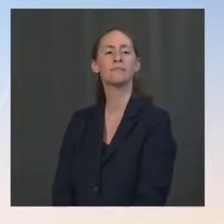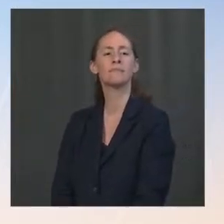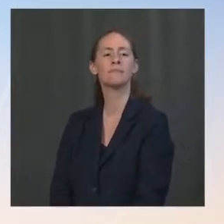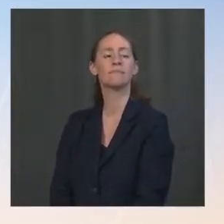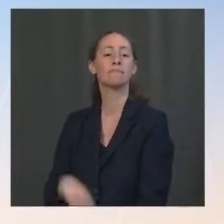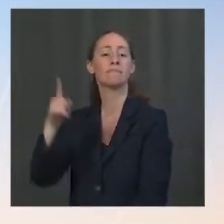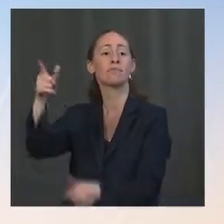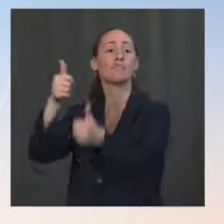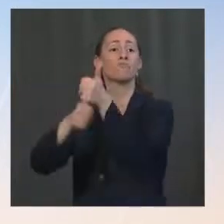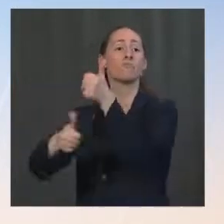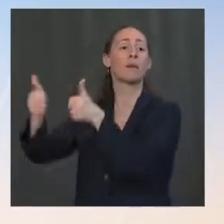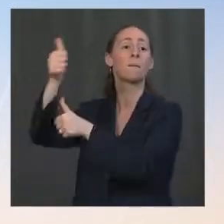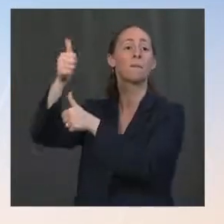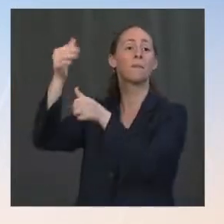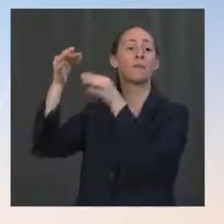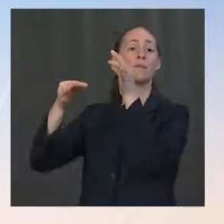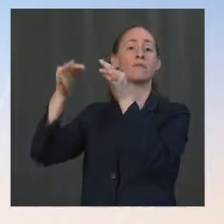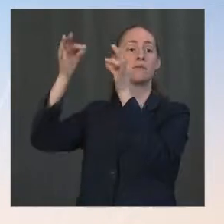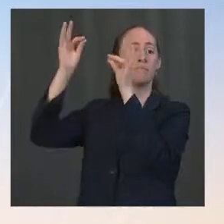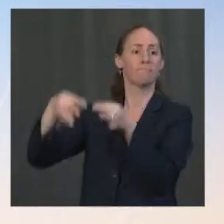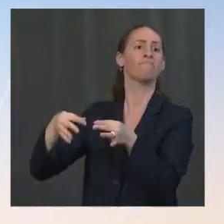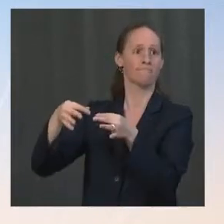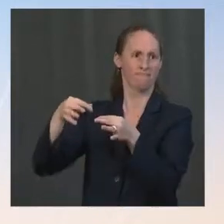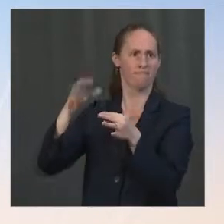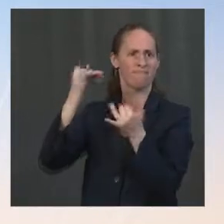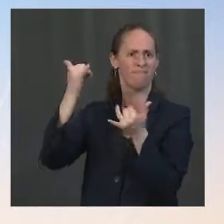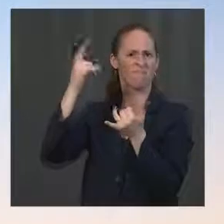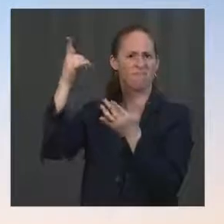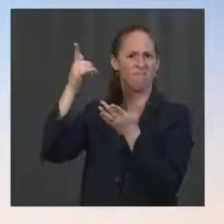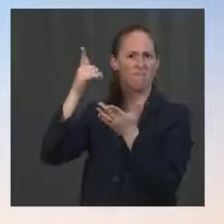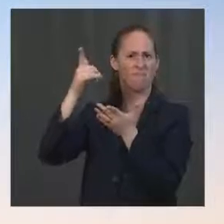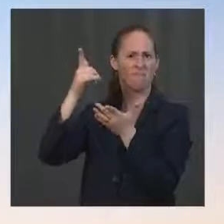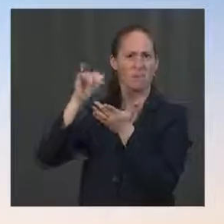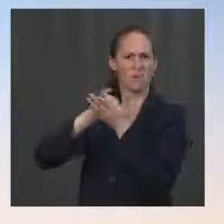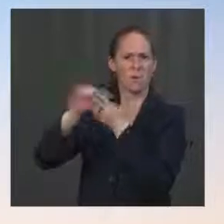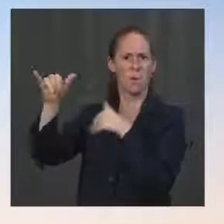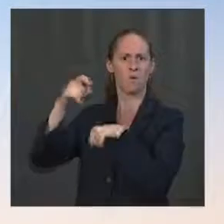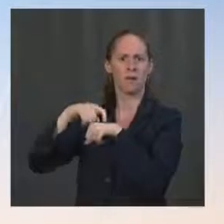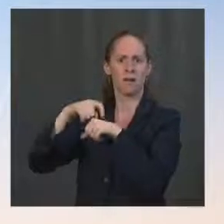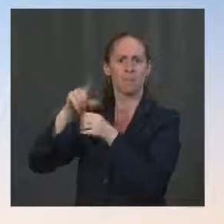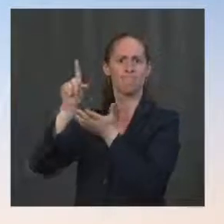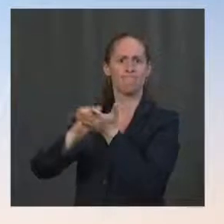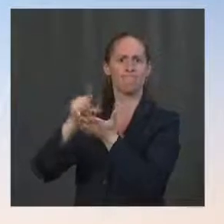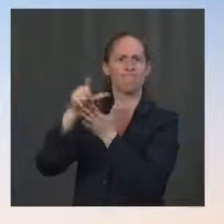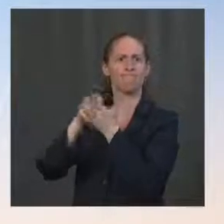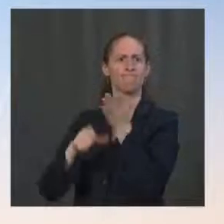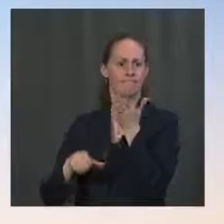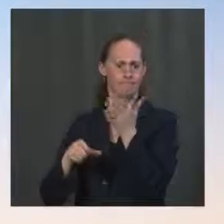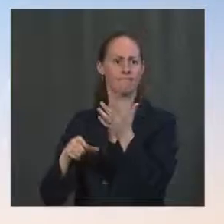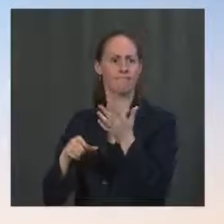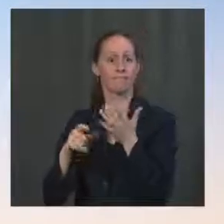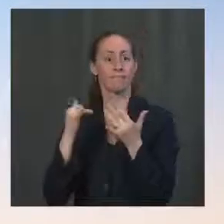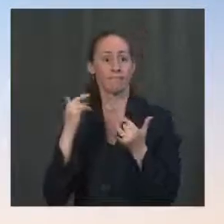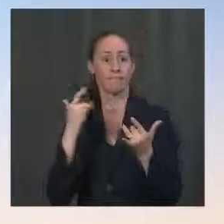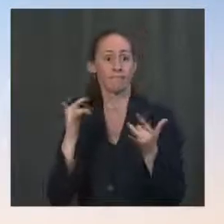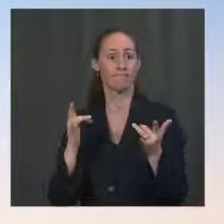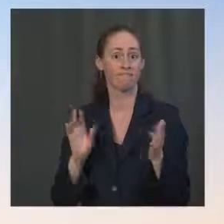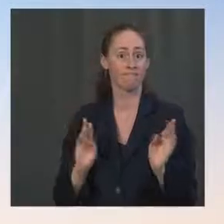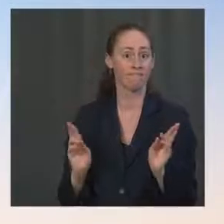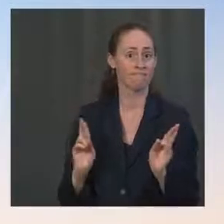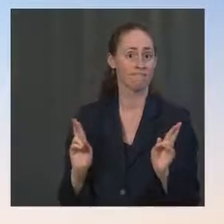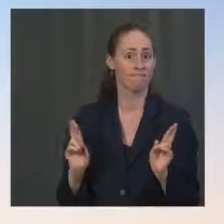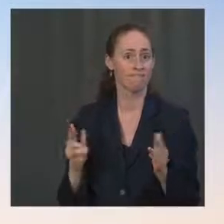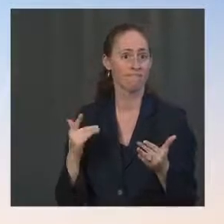lot of sensitivities about looking like you're pushing out of justice, but I'm wondering if the White House has made any preparations for a potential Supreme Court justice